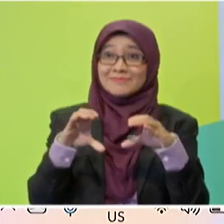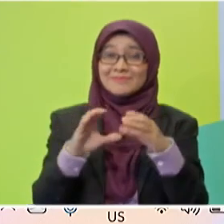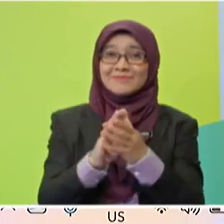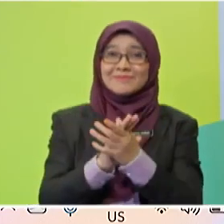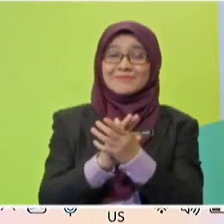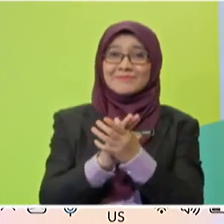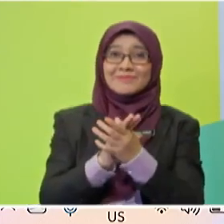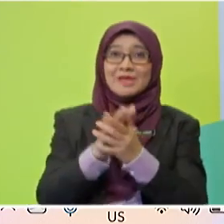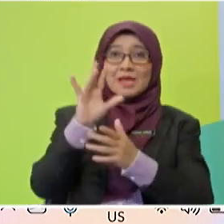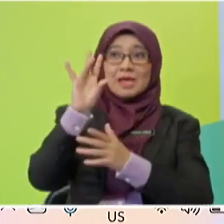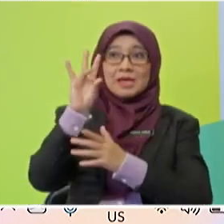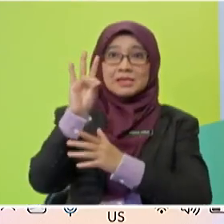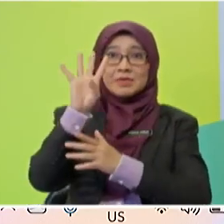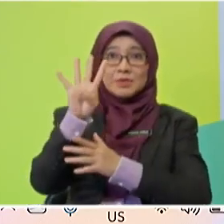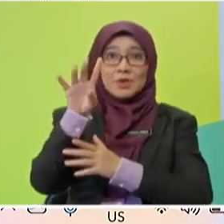74.97.